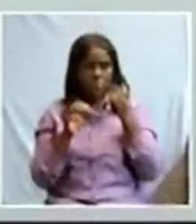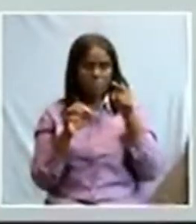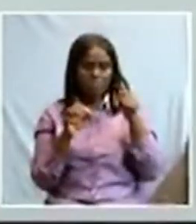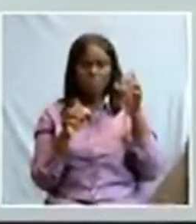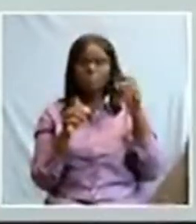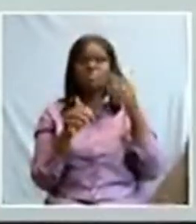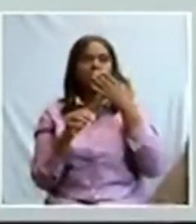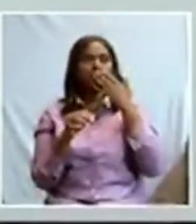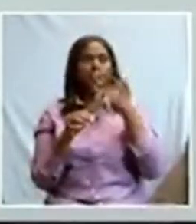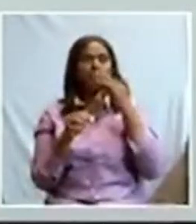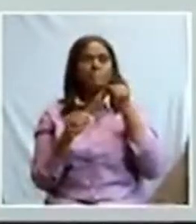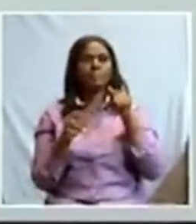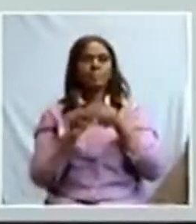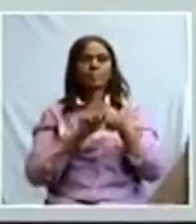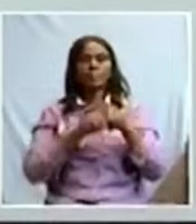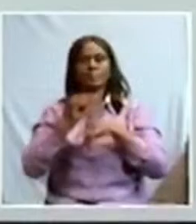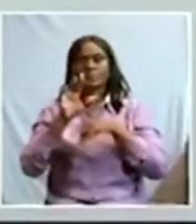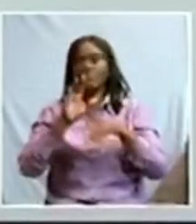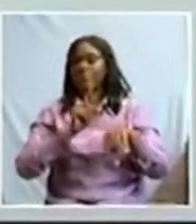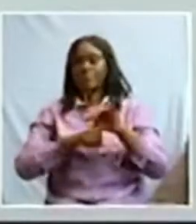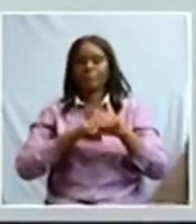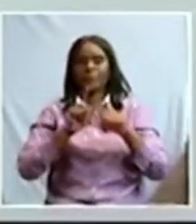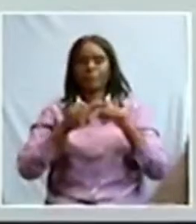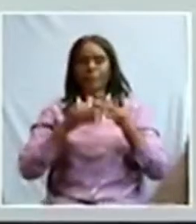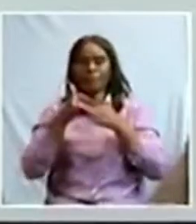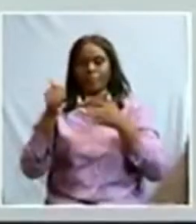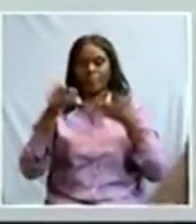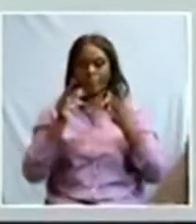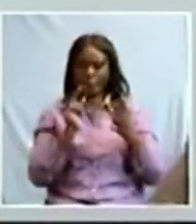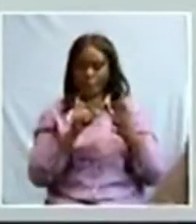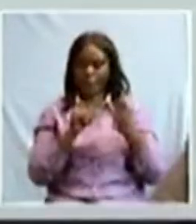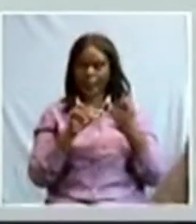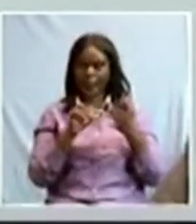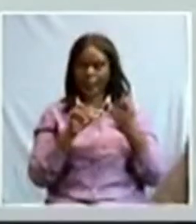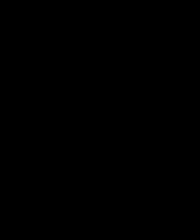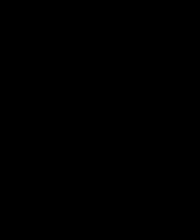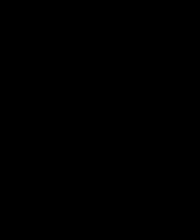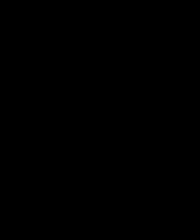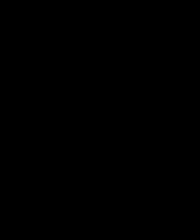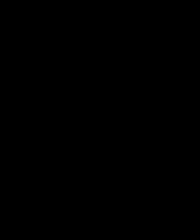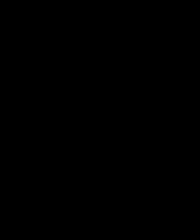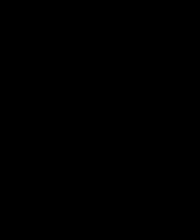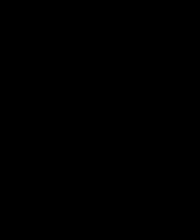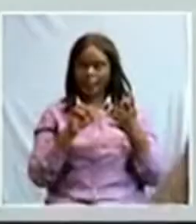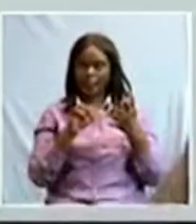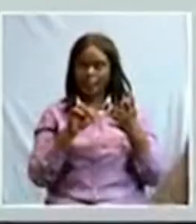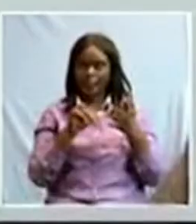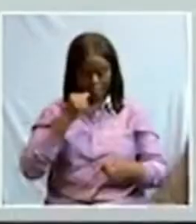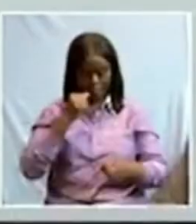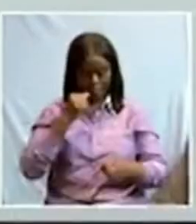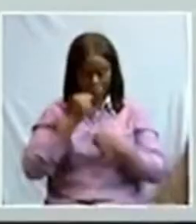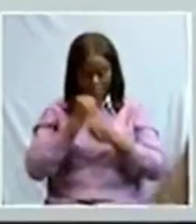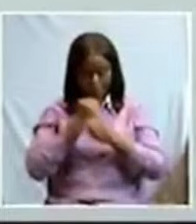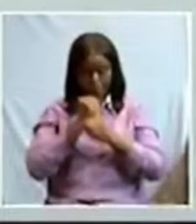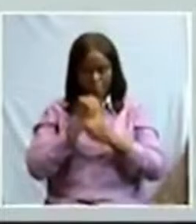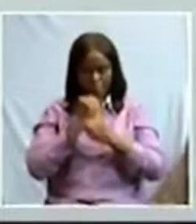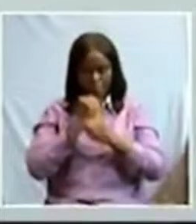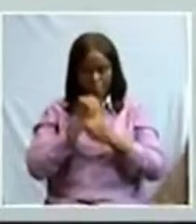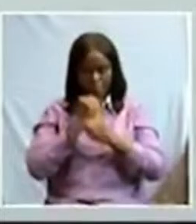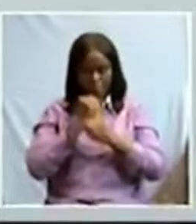is being unfair, sending councils away. But how do you allow this? It's done away with phasing, you